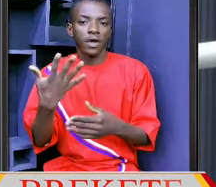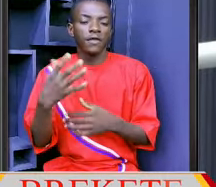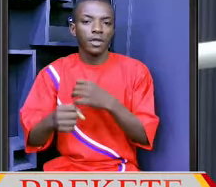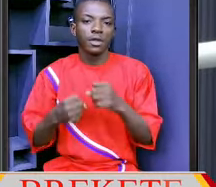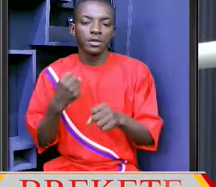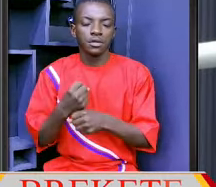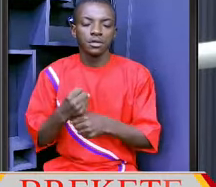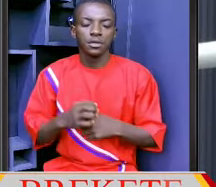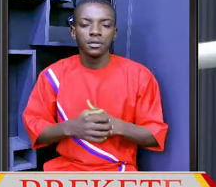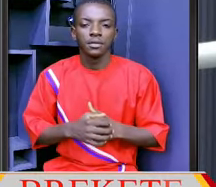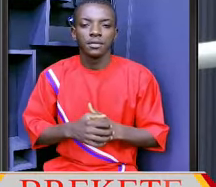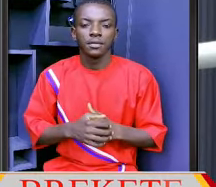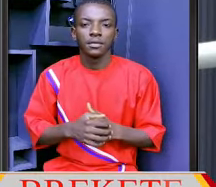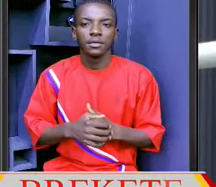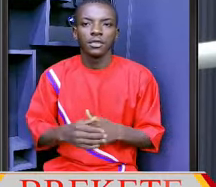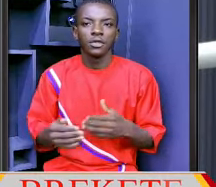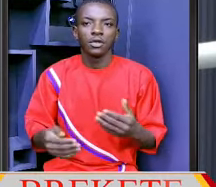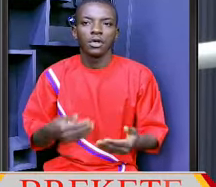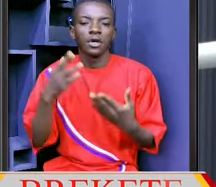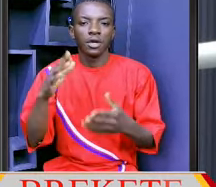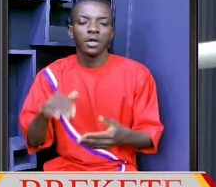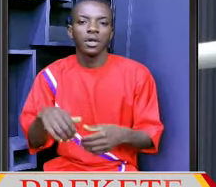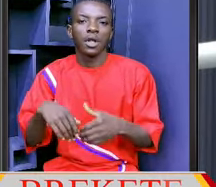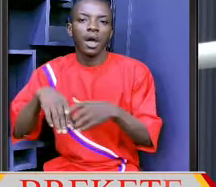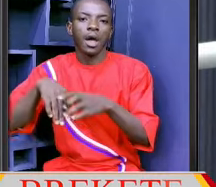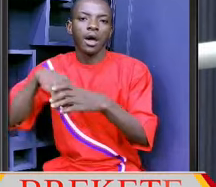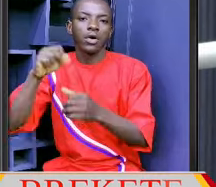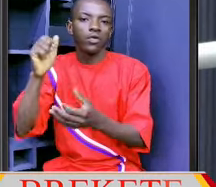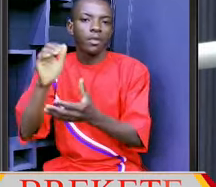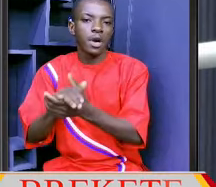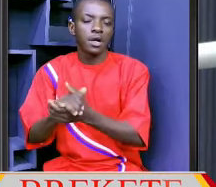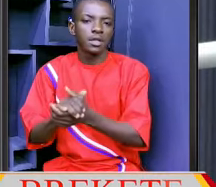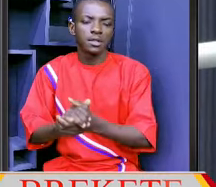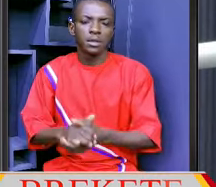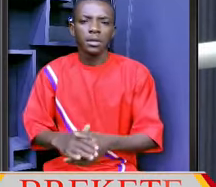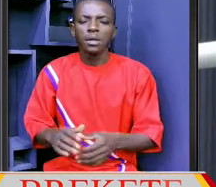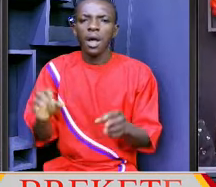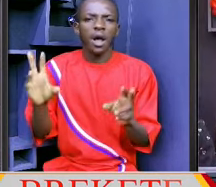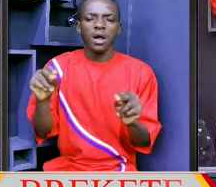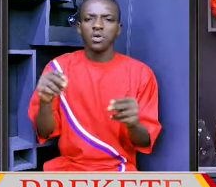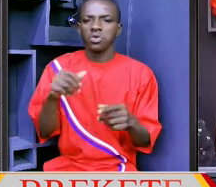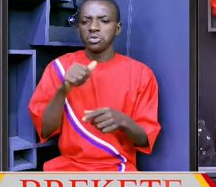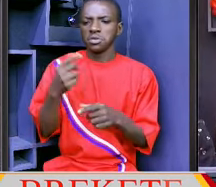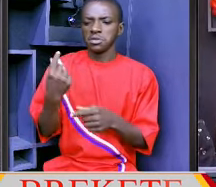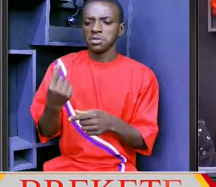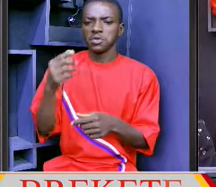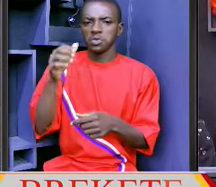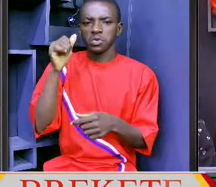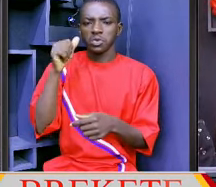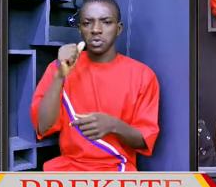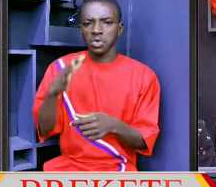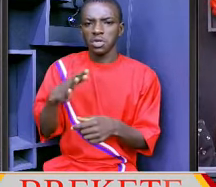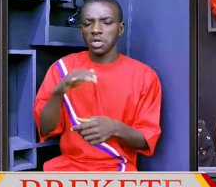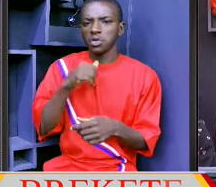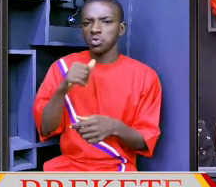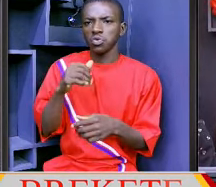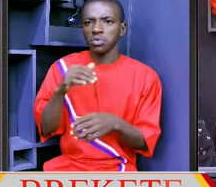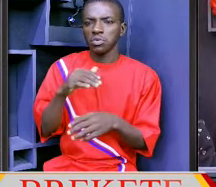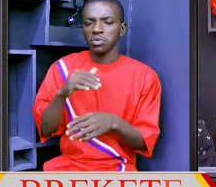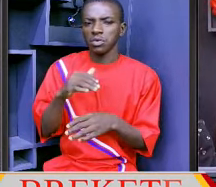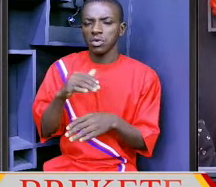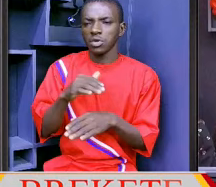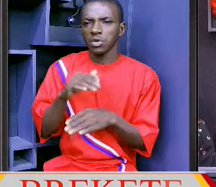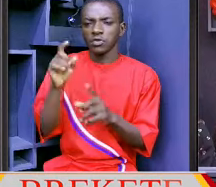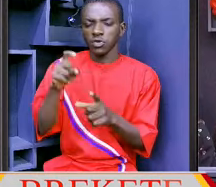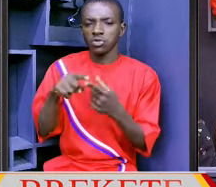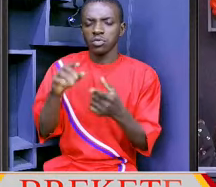5 years. You carry and give out. They say, ah, this small girl, he never reach to marry. He say, food no